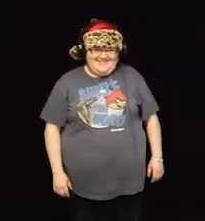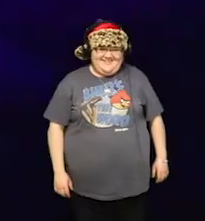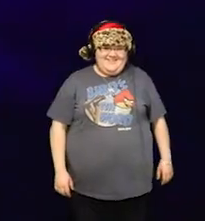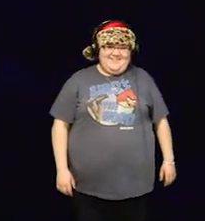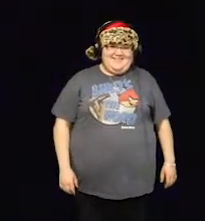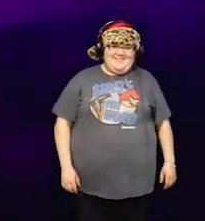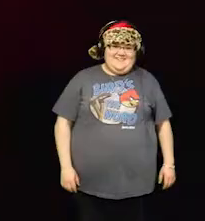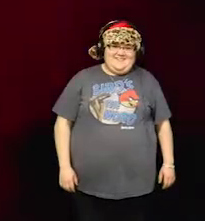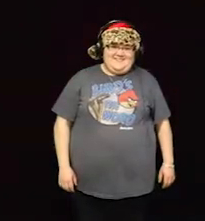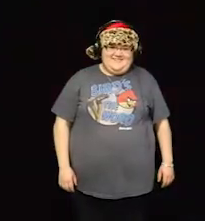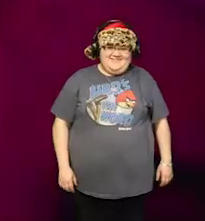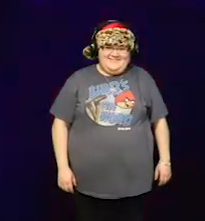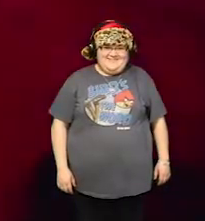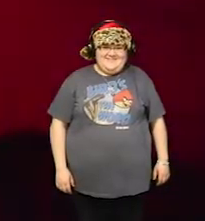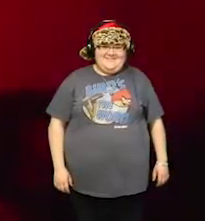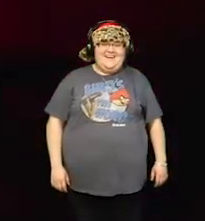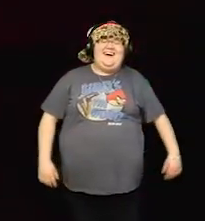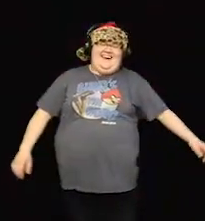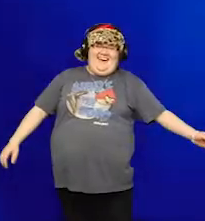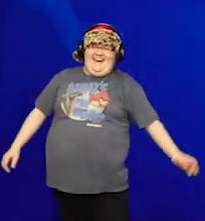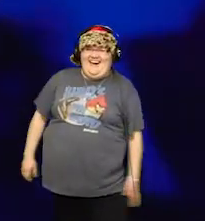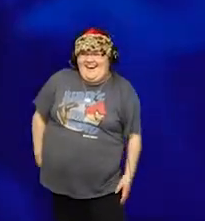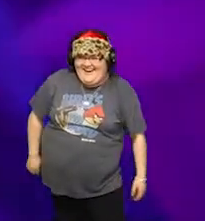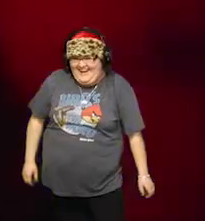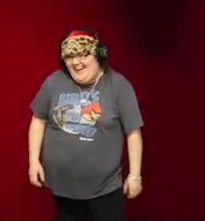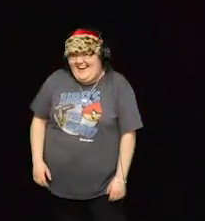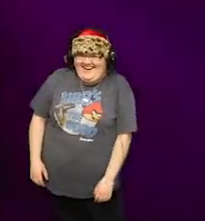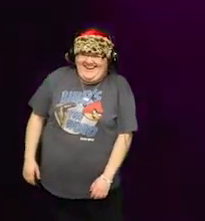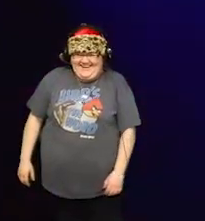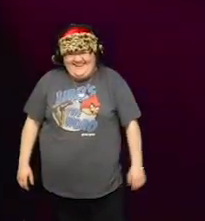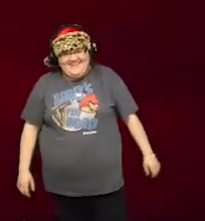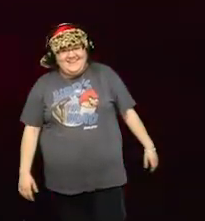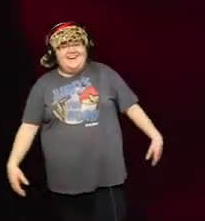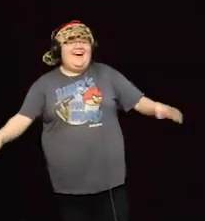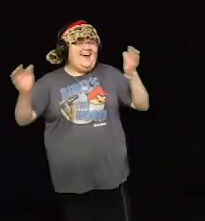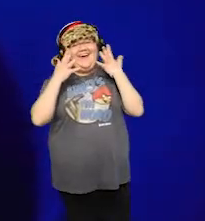Okay, dead bodies don't hold on to hoodies.